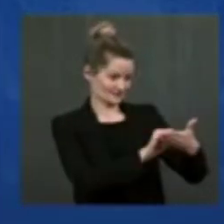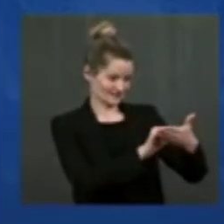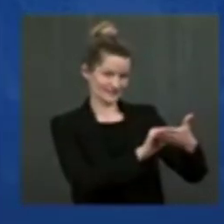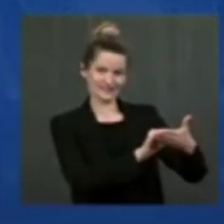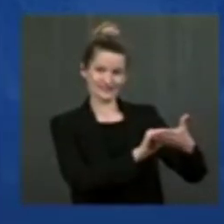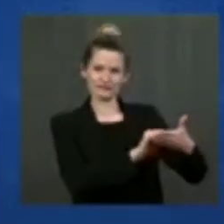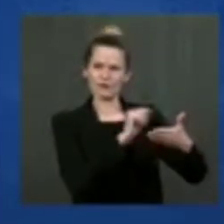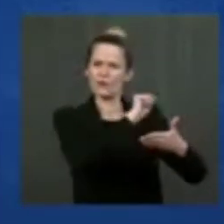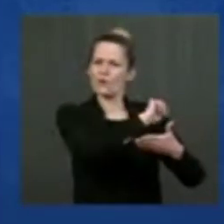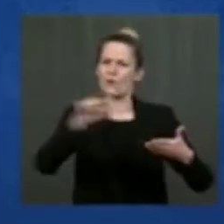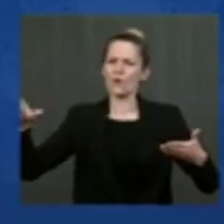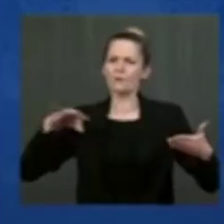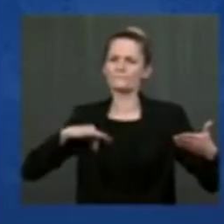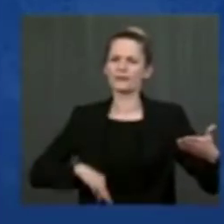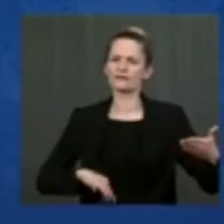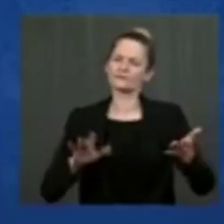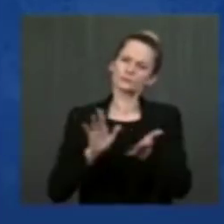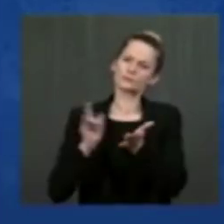not.